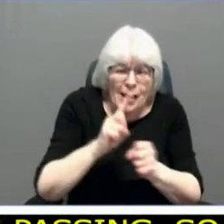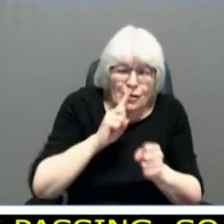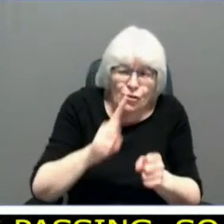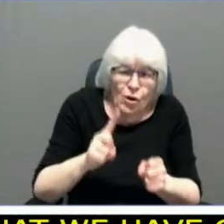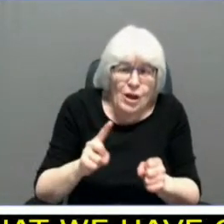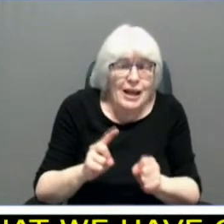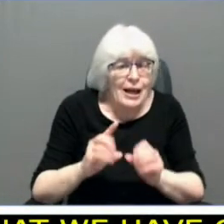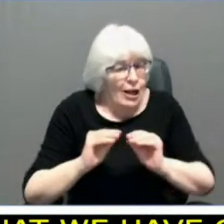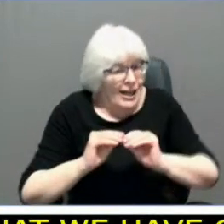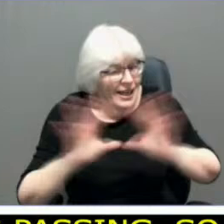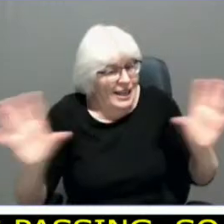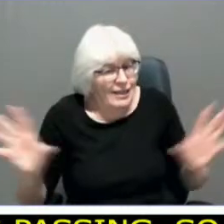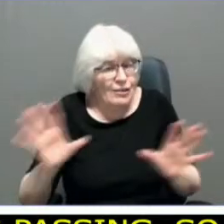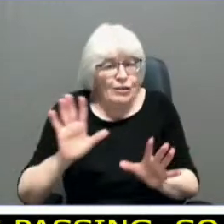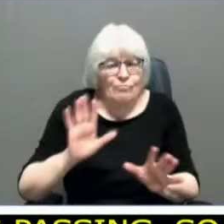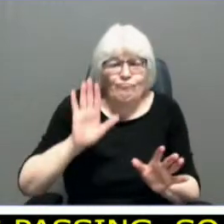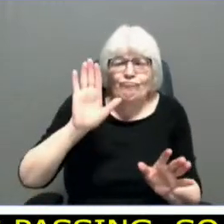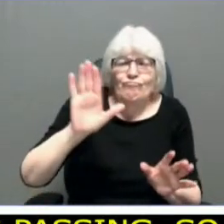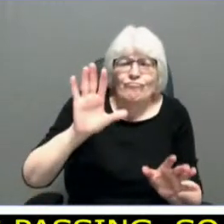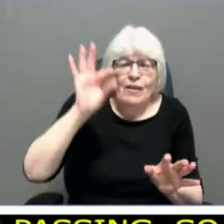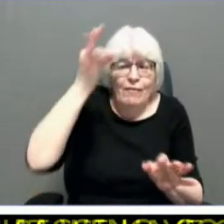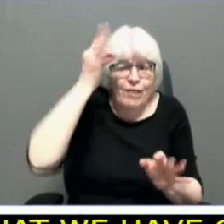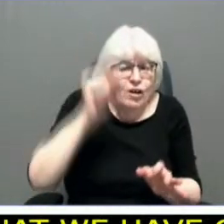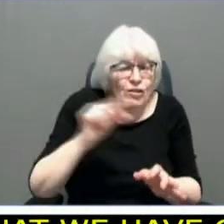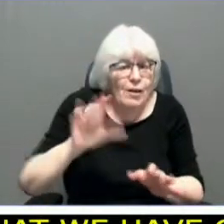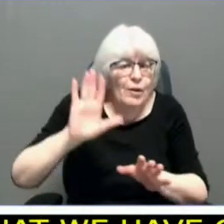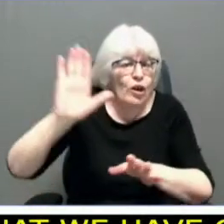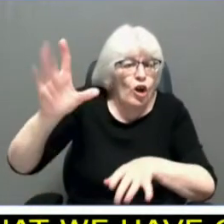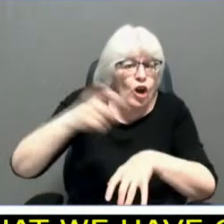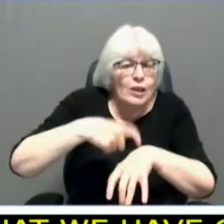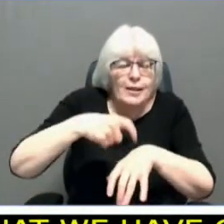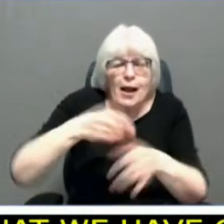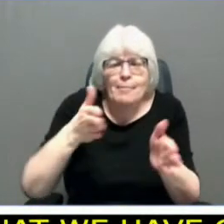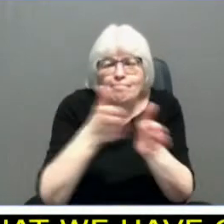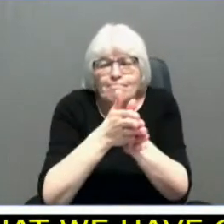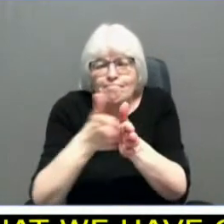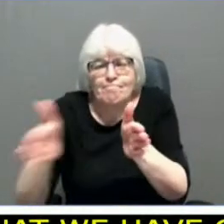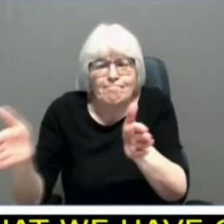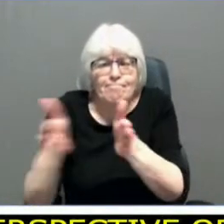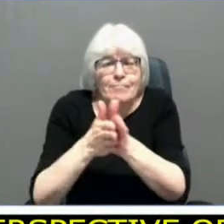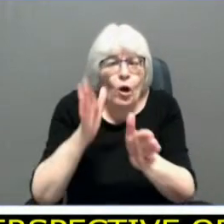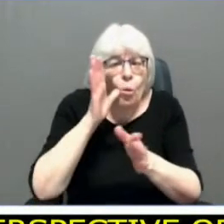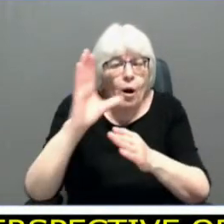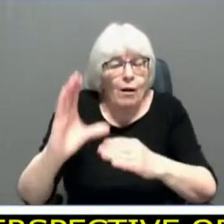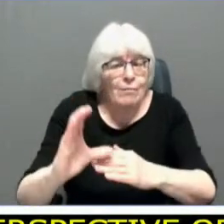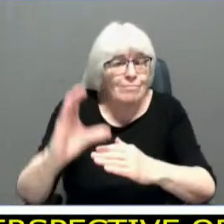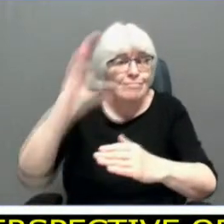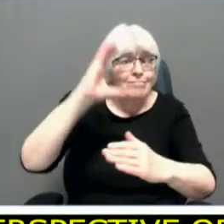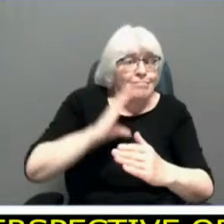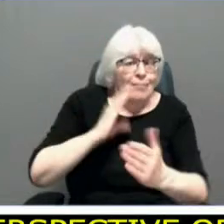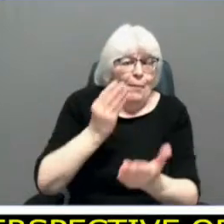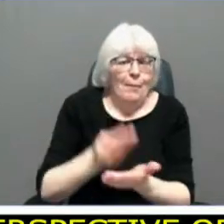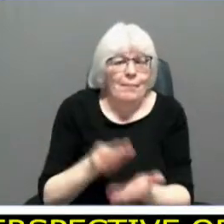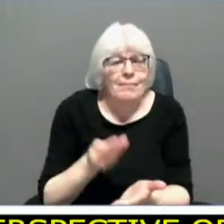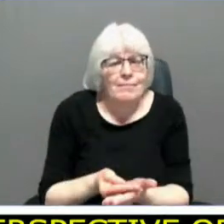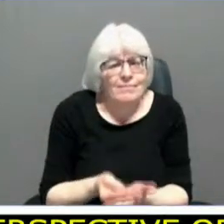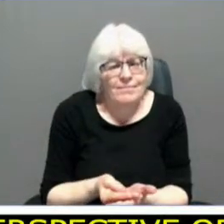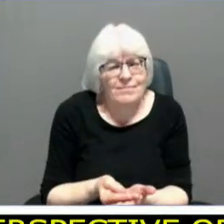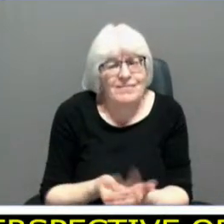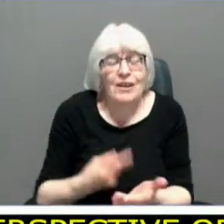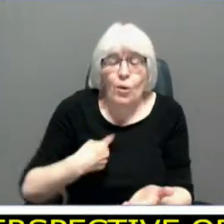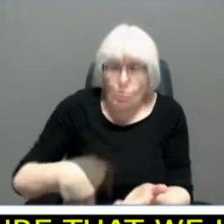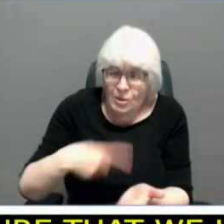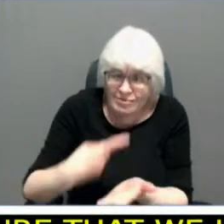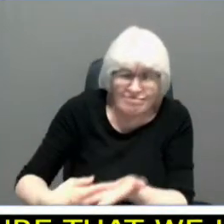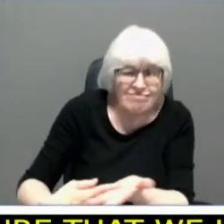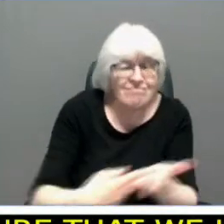on their timelines and of course their financial commitments. So this is an ongoing discussion for sure with the federal